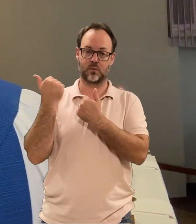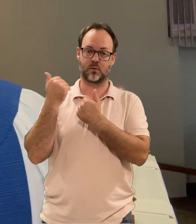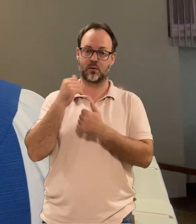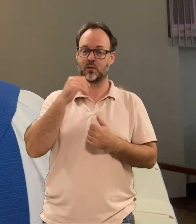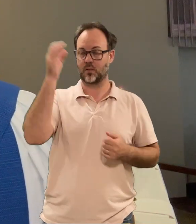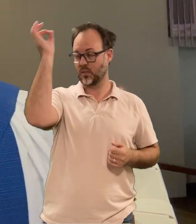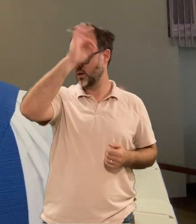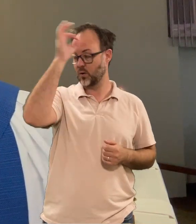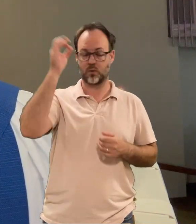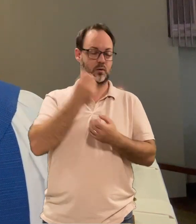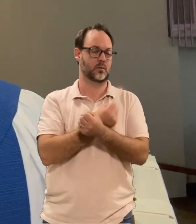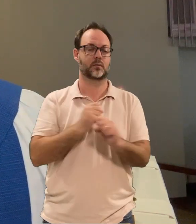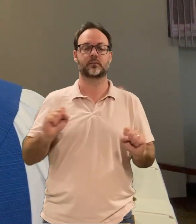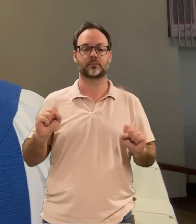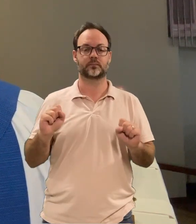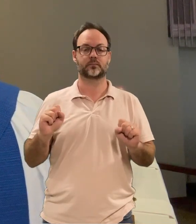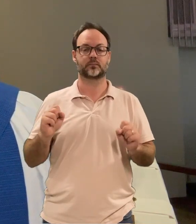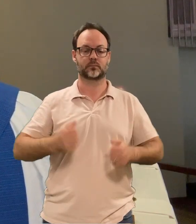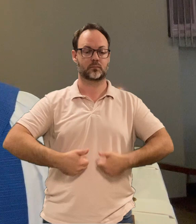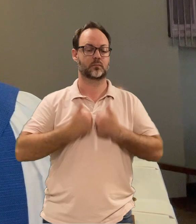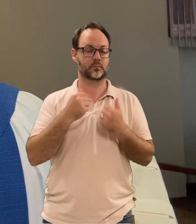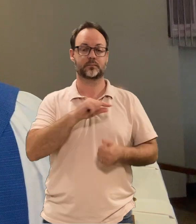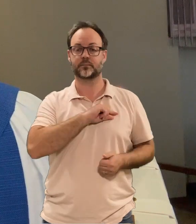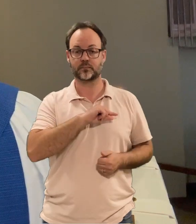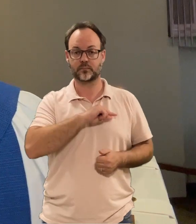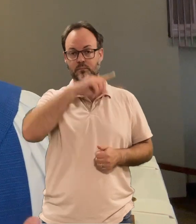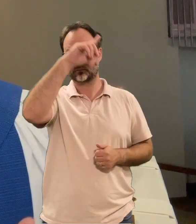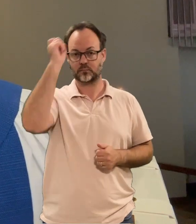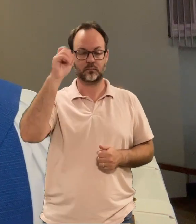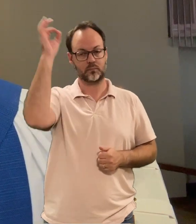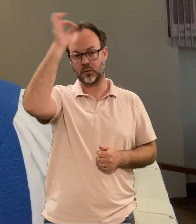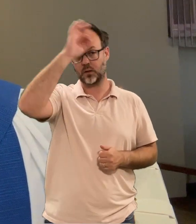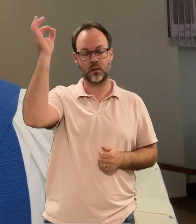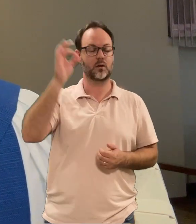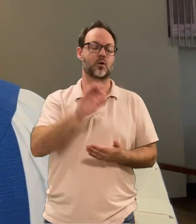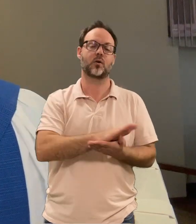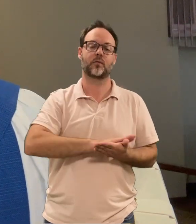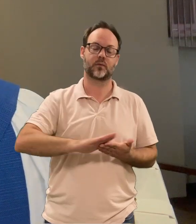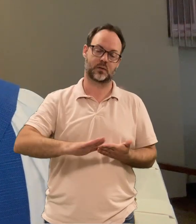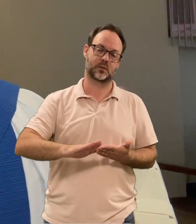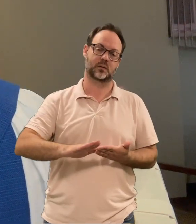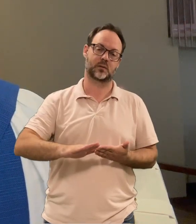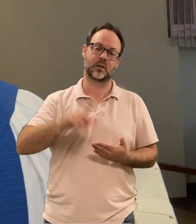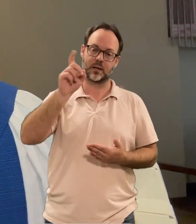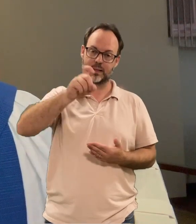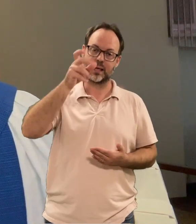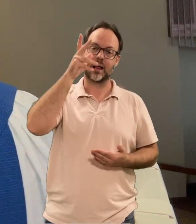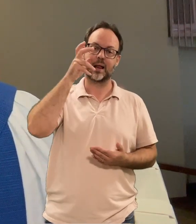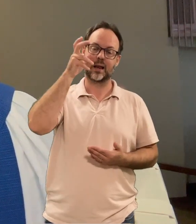have hope. They don't know salvation. They are living in guilt because they don't know